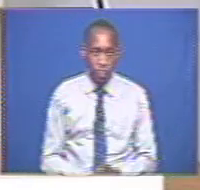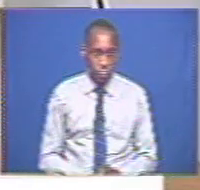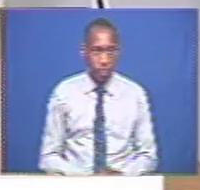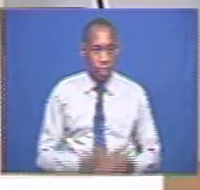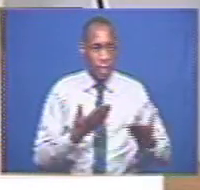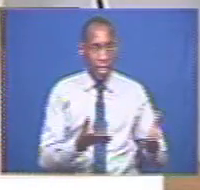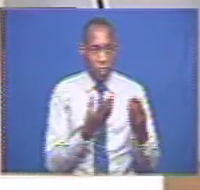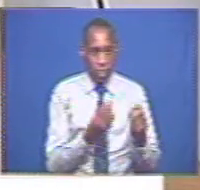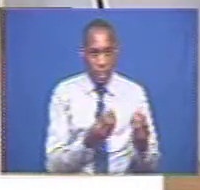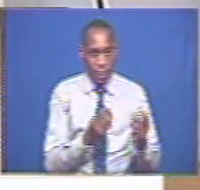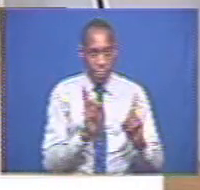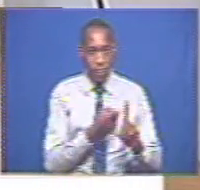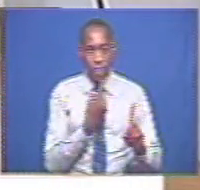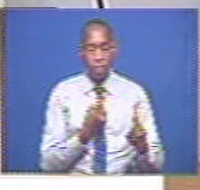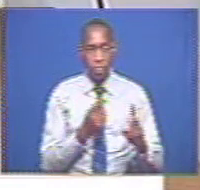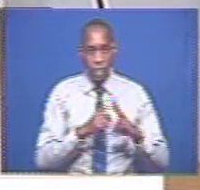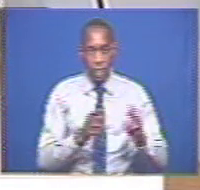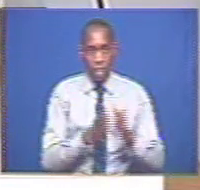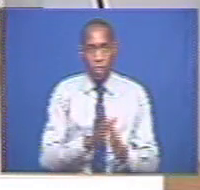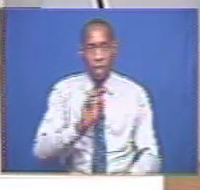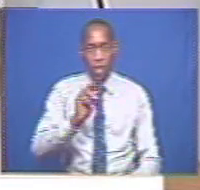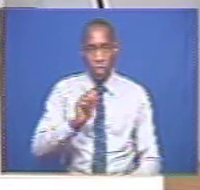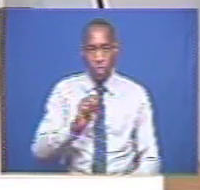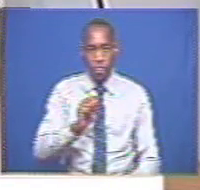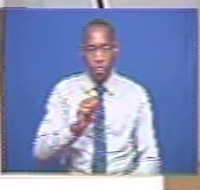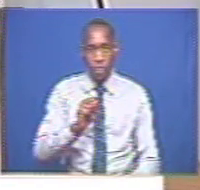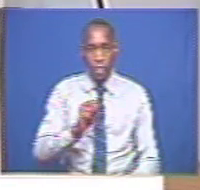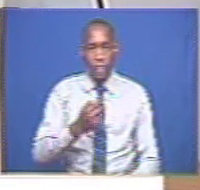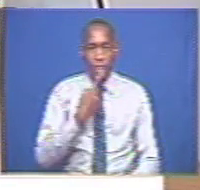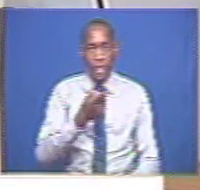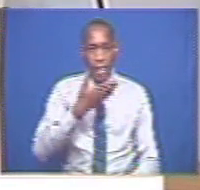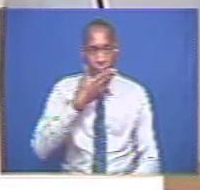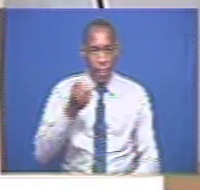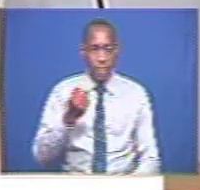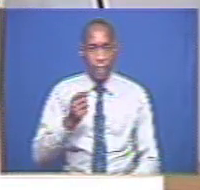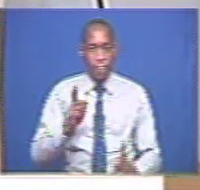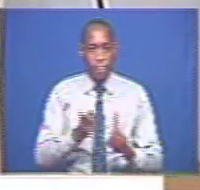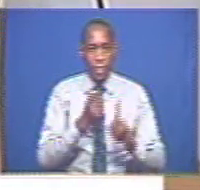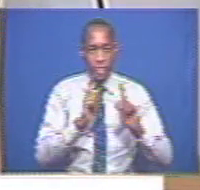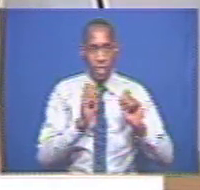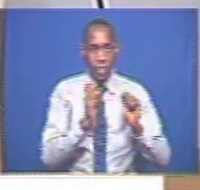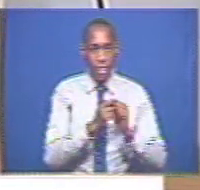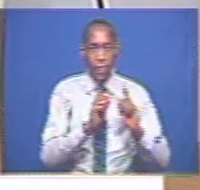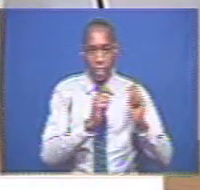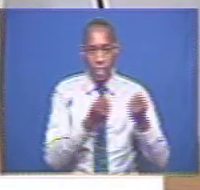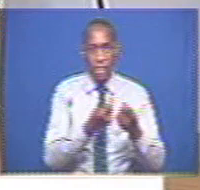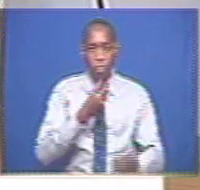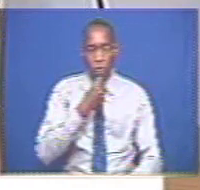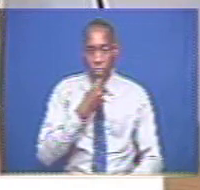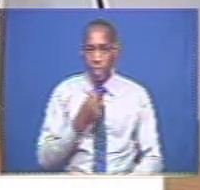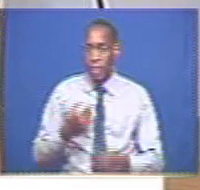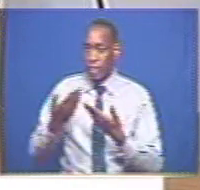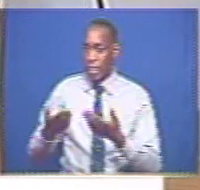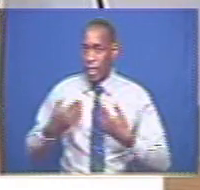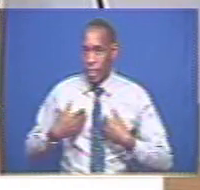now, because first of all, I'll start with you, Ronald. Yeah. Give me your favorite Gourmet starting 11. Well, currently I don't have a favorite